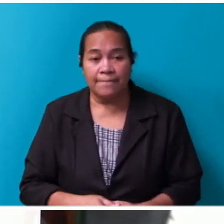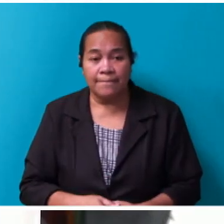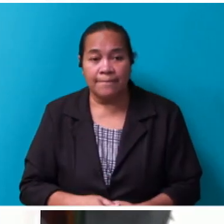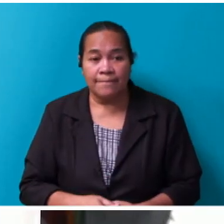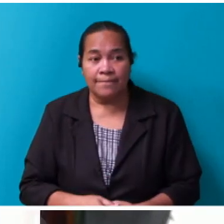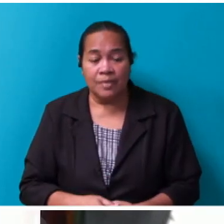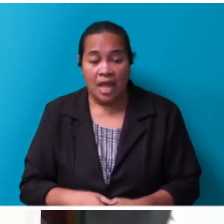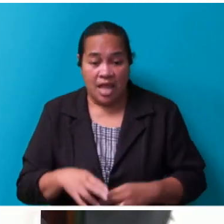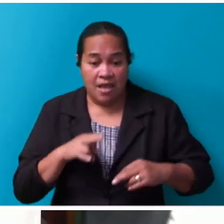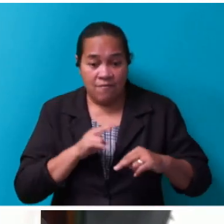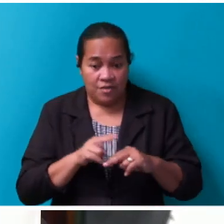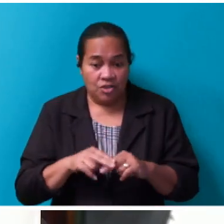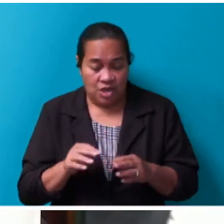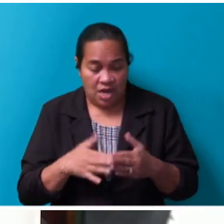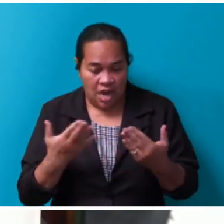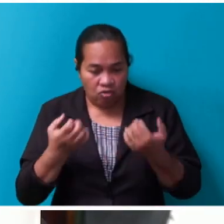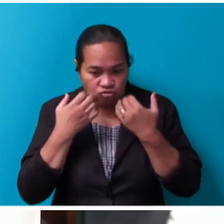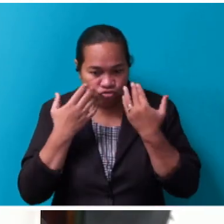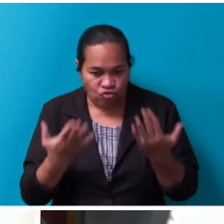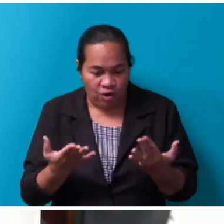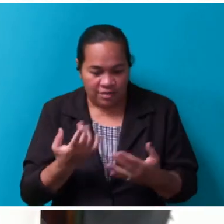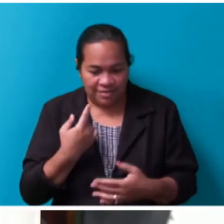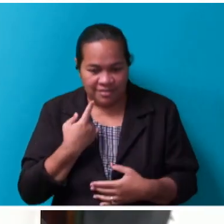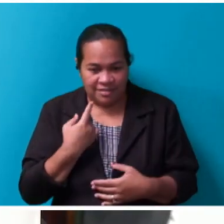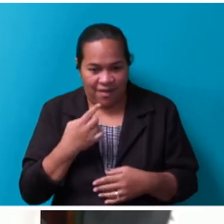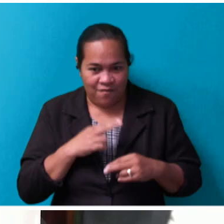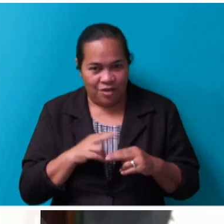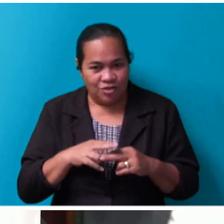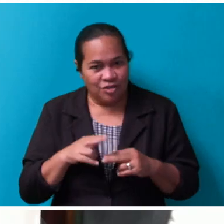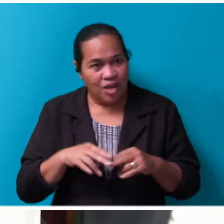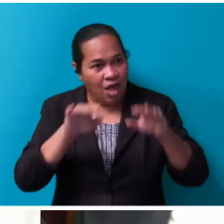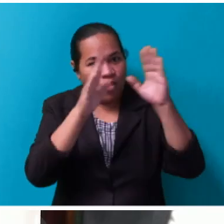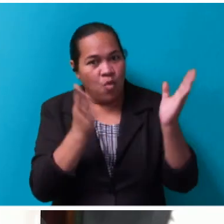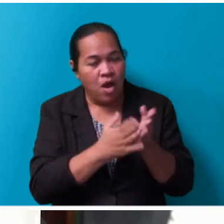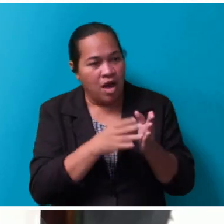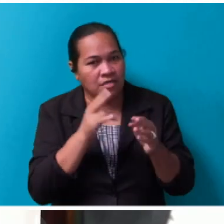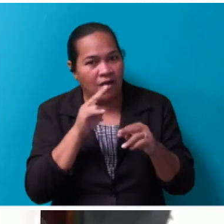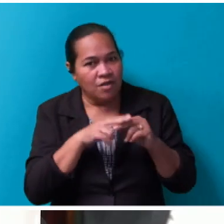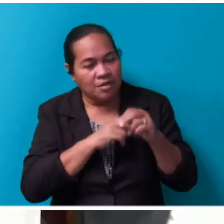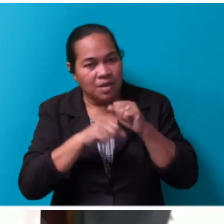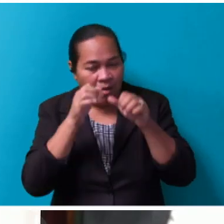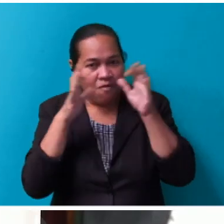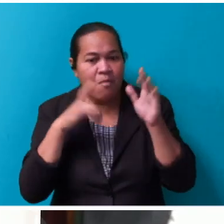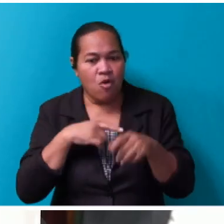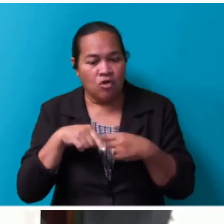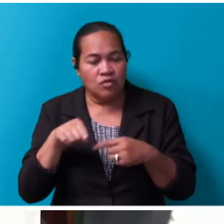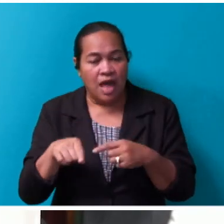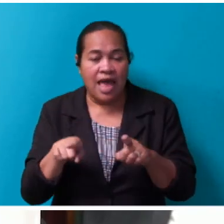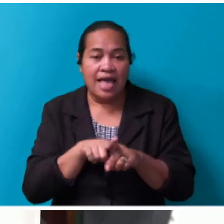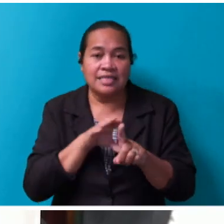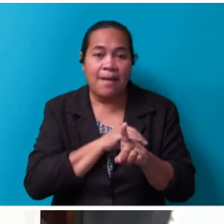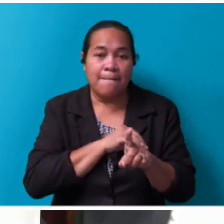Fiji is now showcasing itself in other countries around the world. So, for example, Honorable